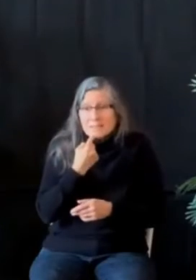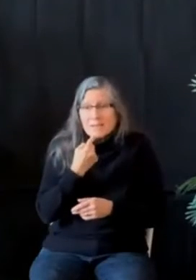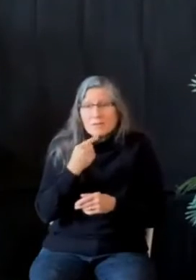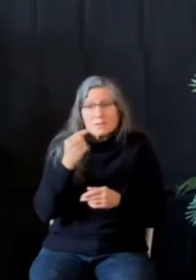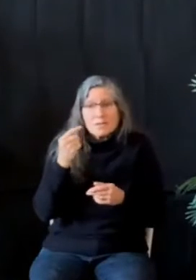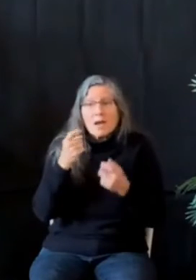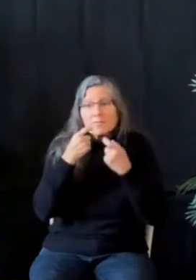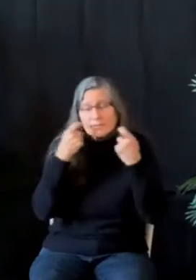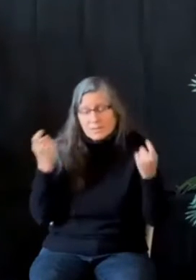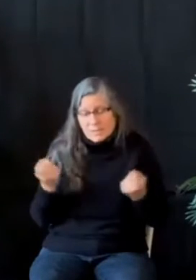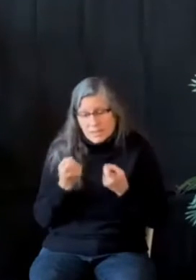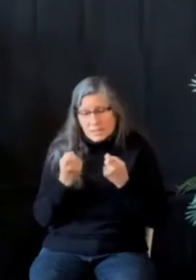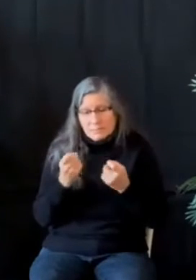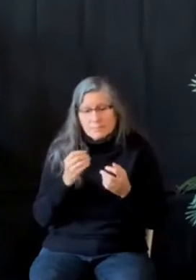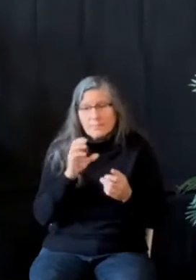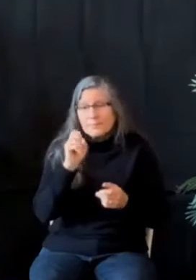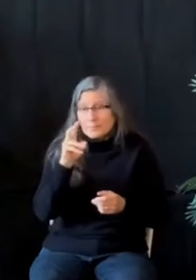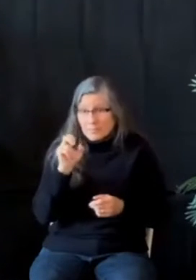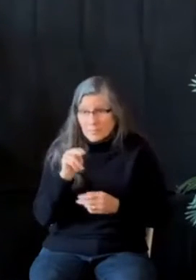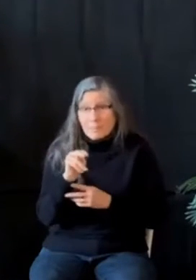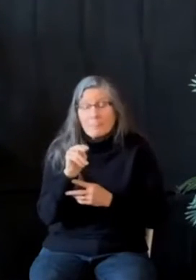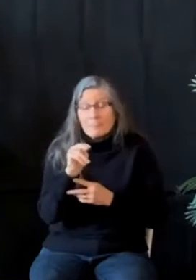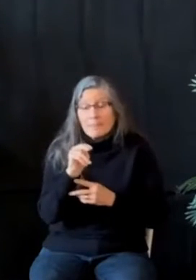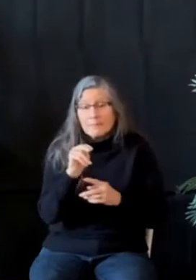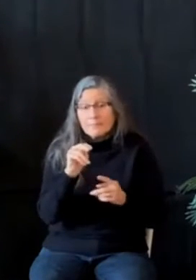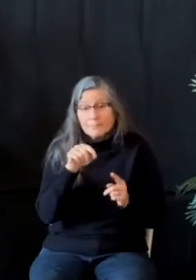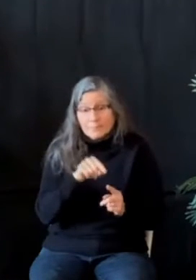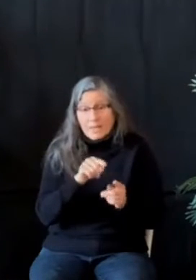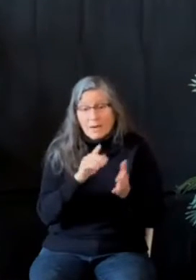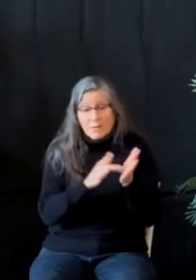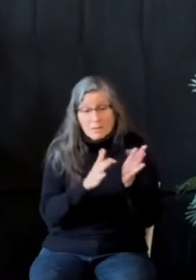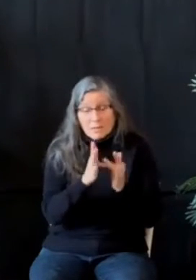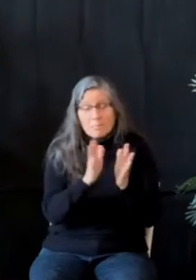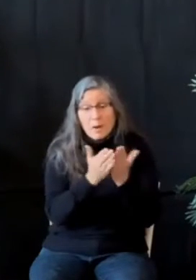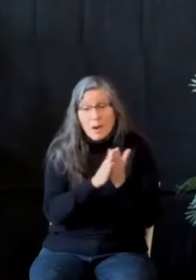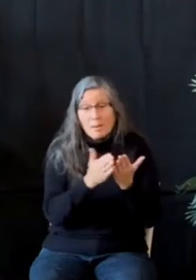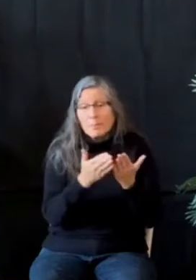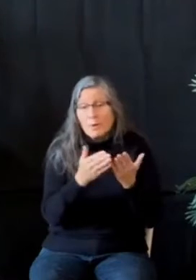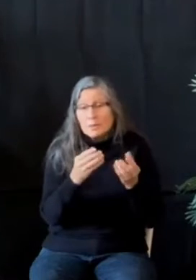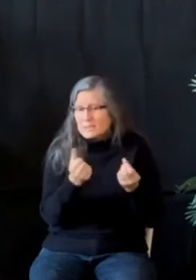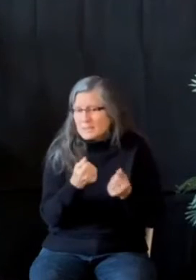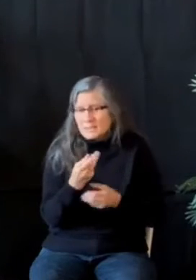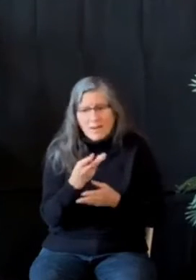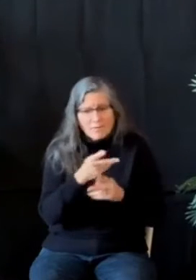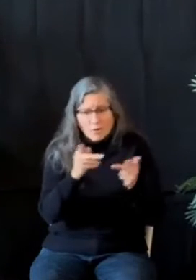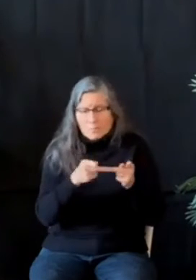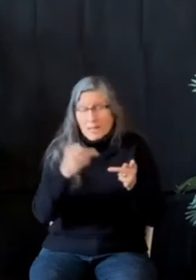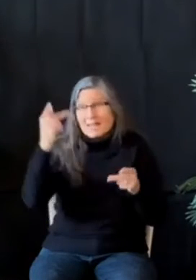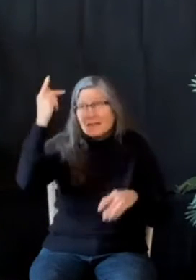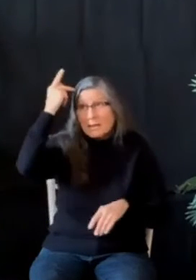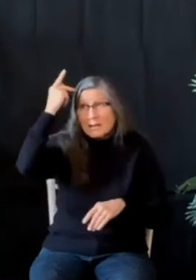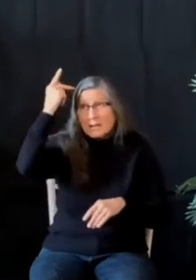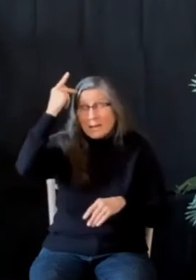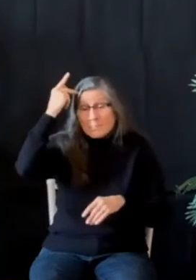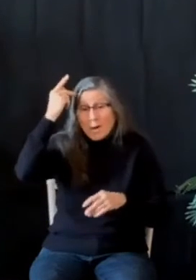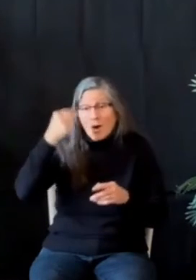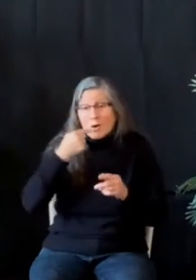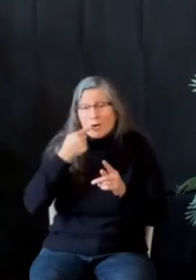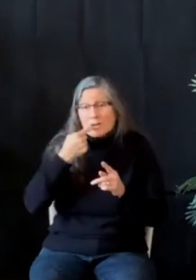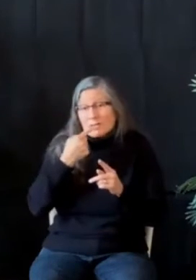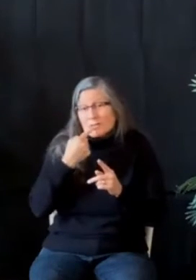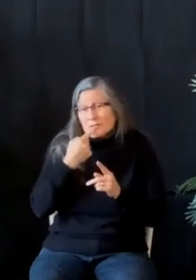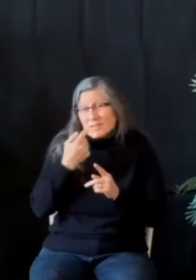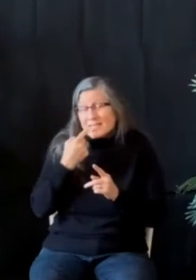of this. Even in the Bible, in numerous places, Paul again said, "I am the chiefest among all sinners." He didn't say, "I was the